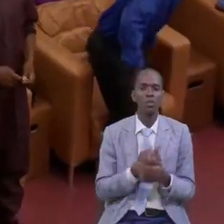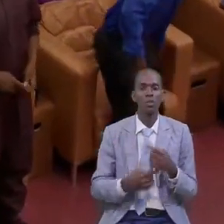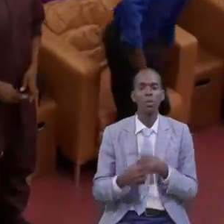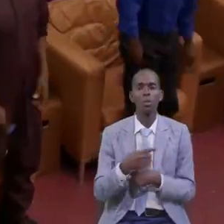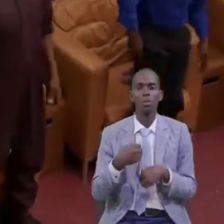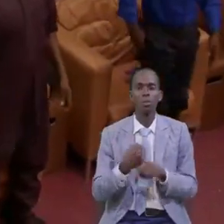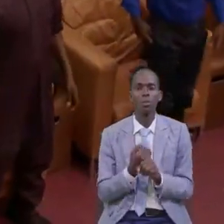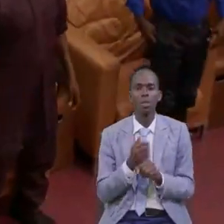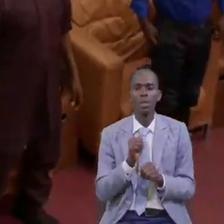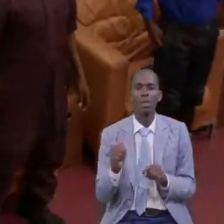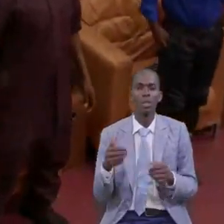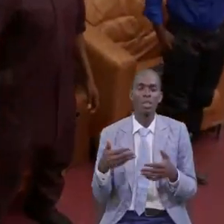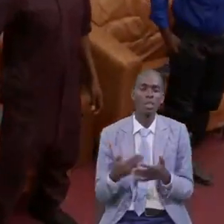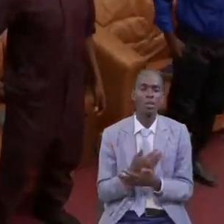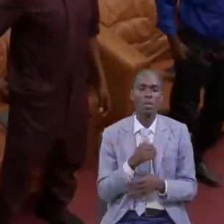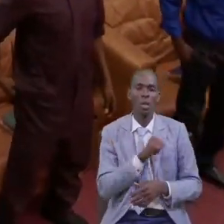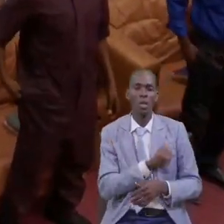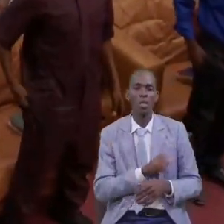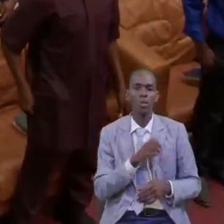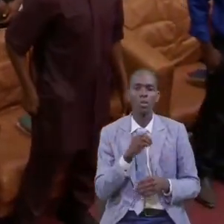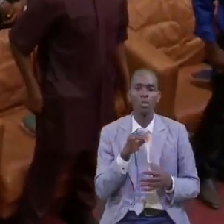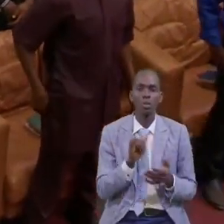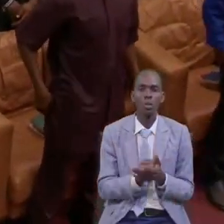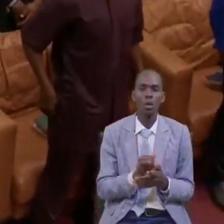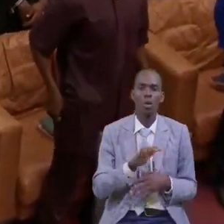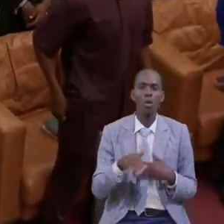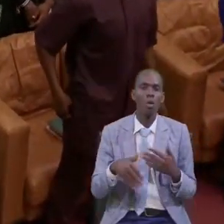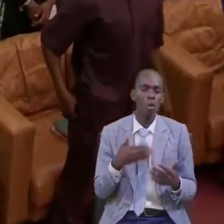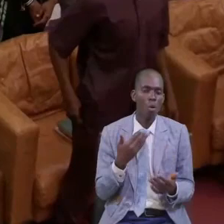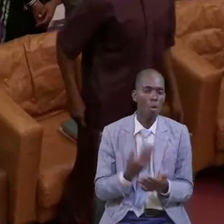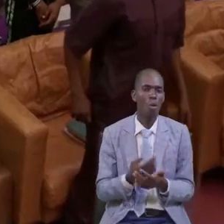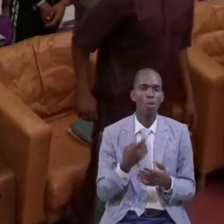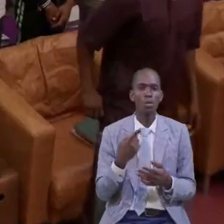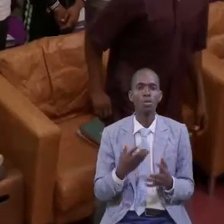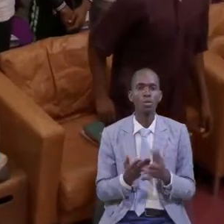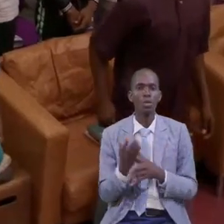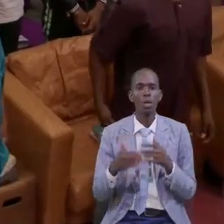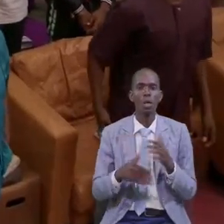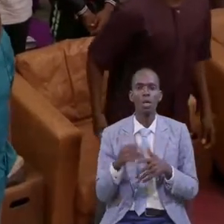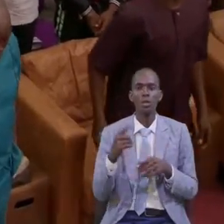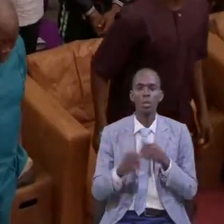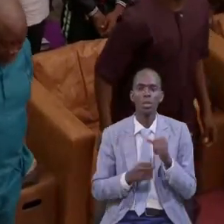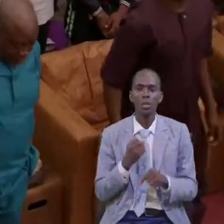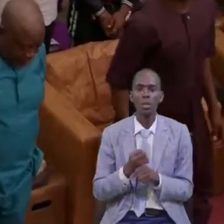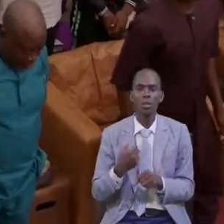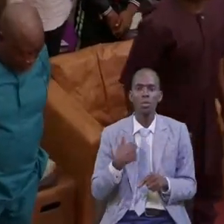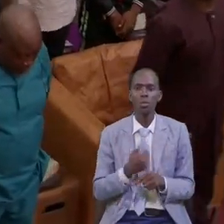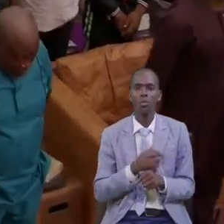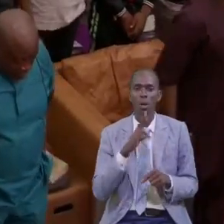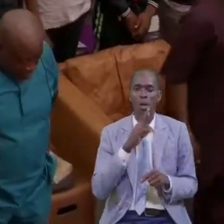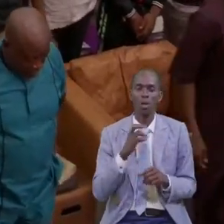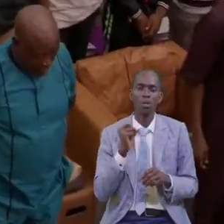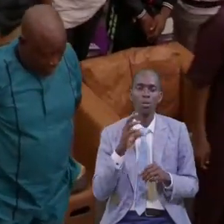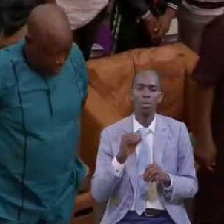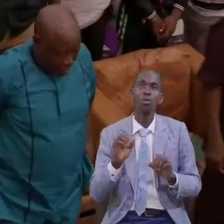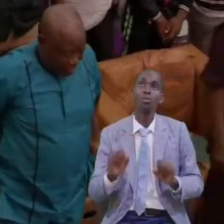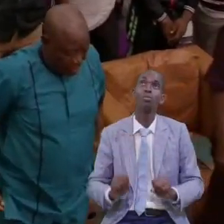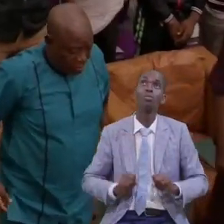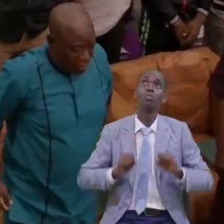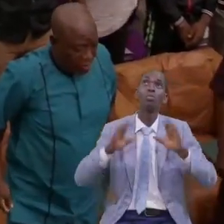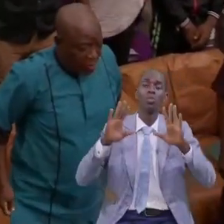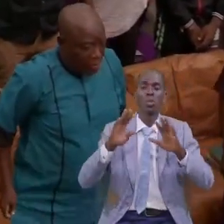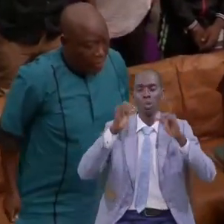new attitude, so that all year round we're so submissive to the Lord as the servants,